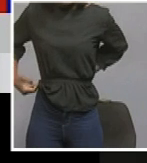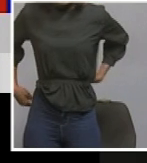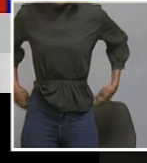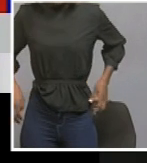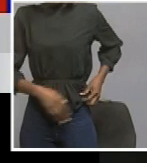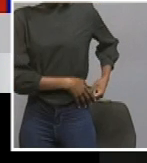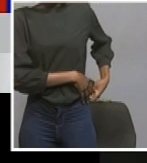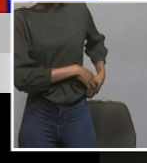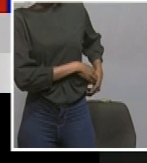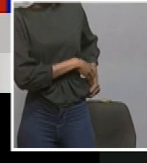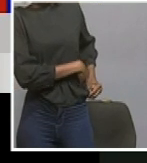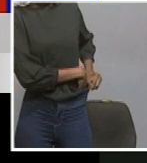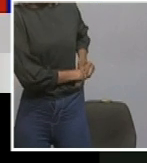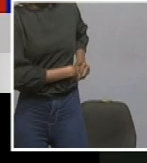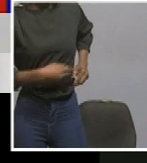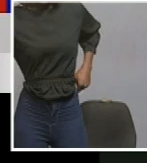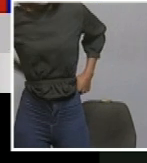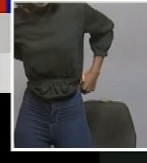Who's Dr. Mwiya?